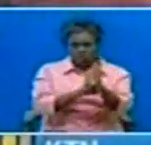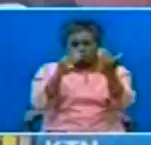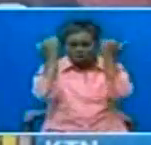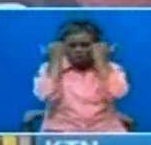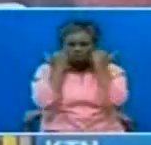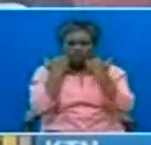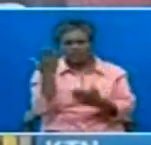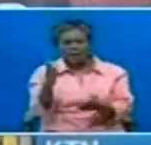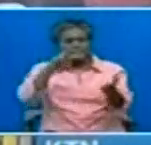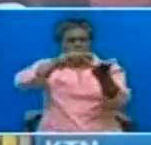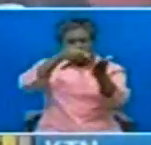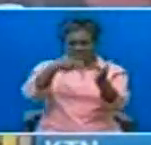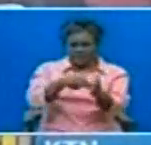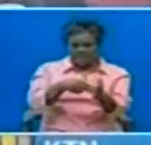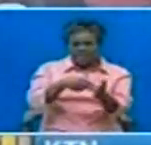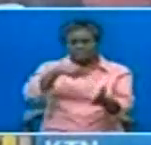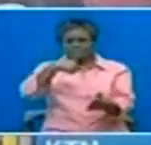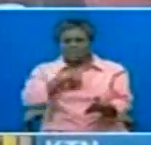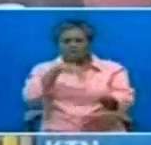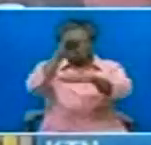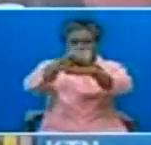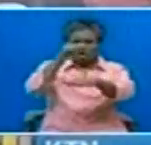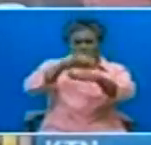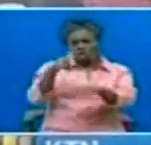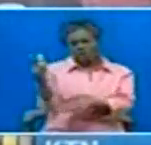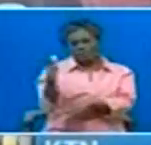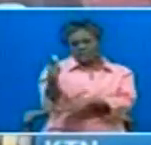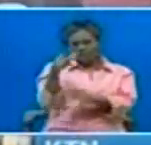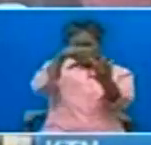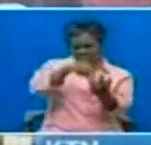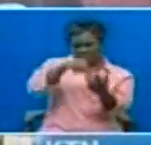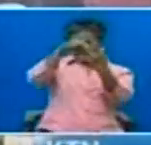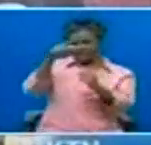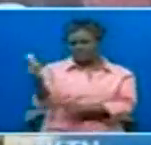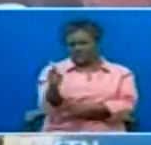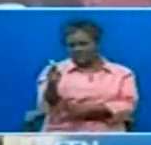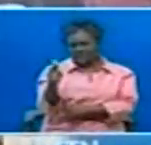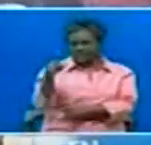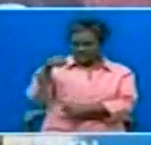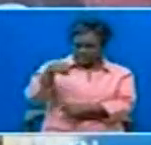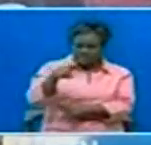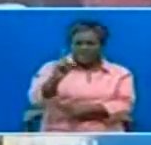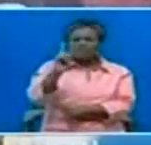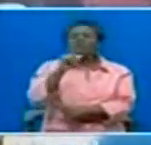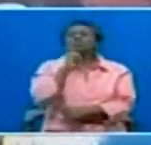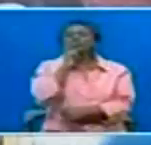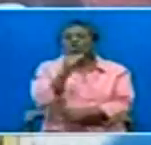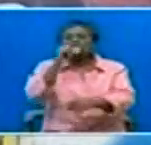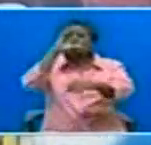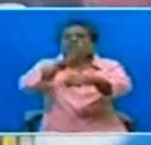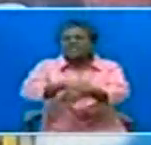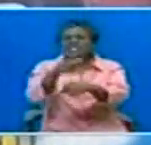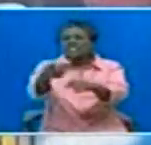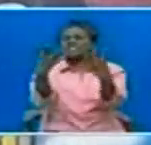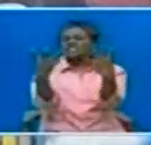law. Therefore, I am calling upon the media particularly, you know, to take this, not to take this lying